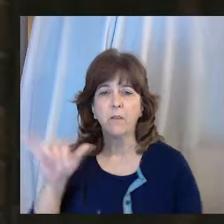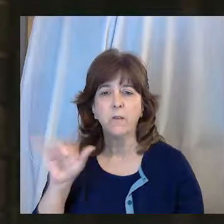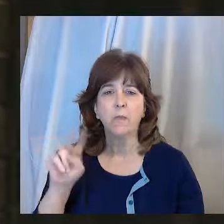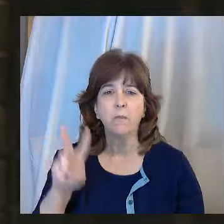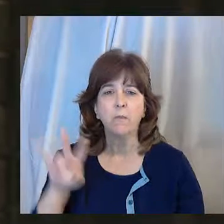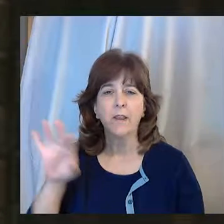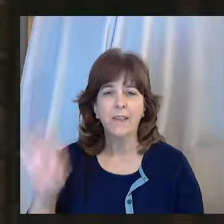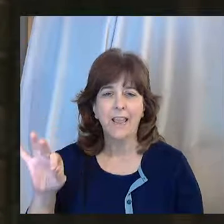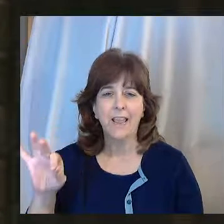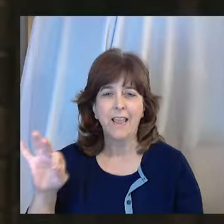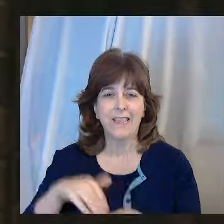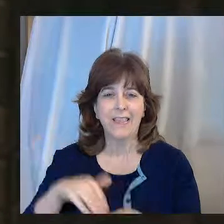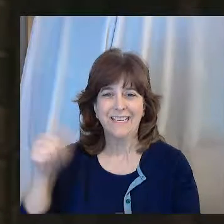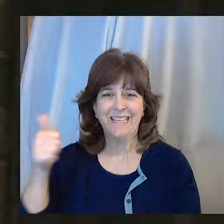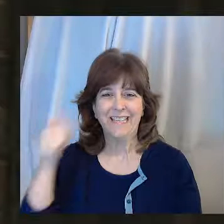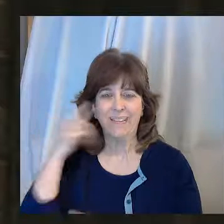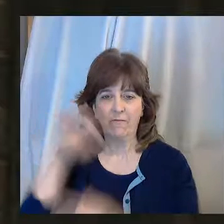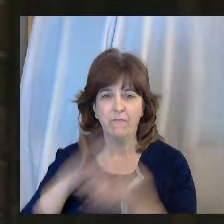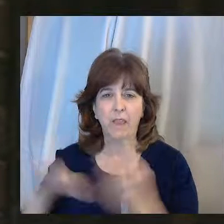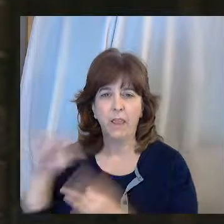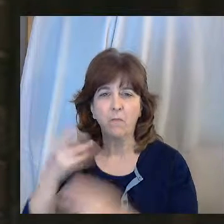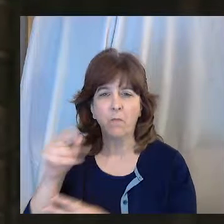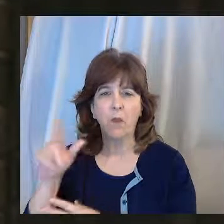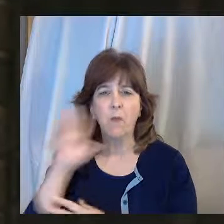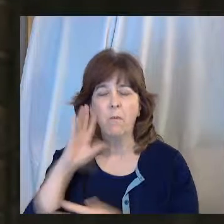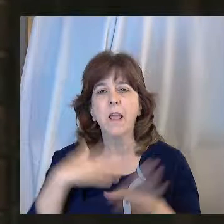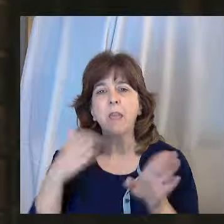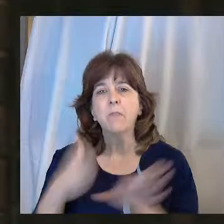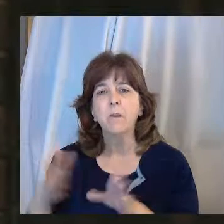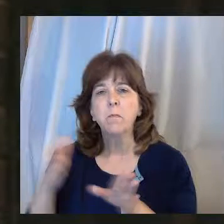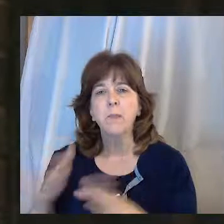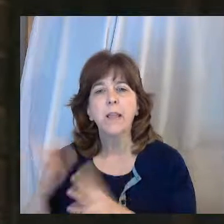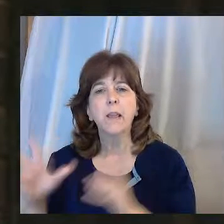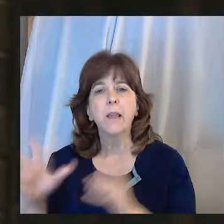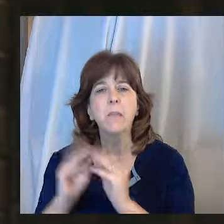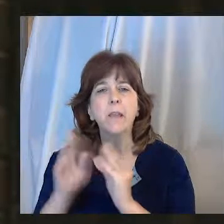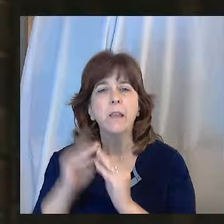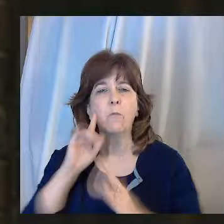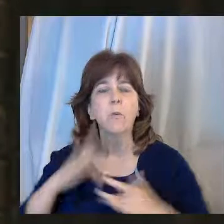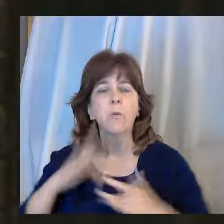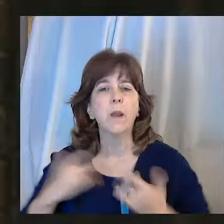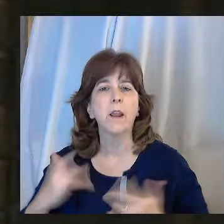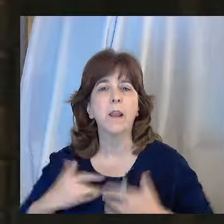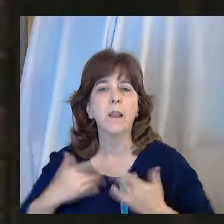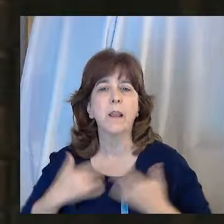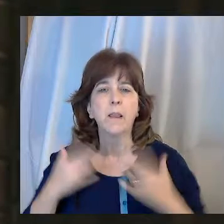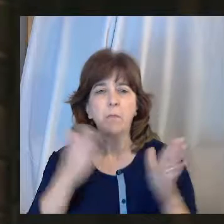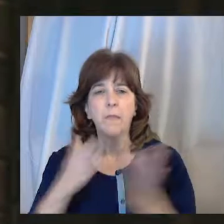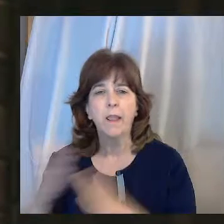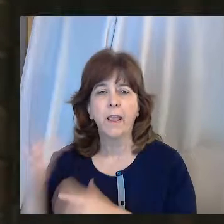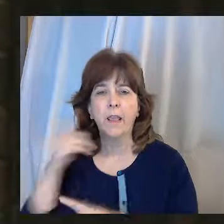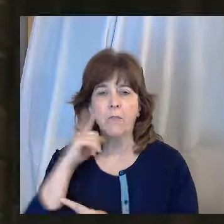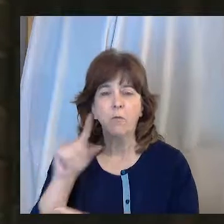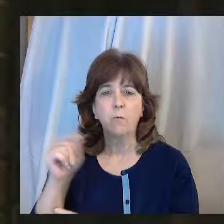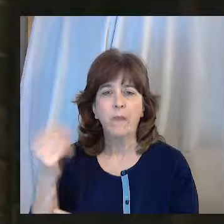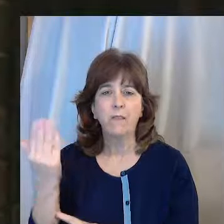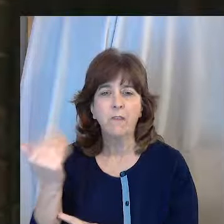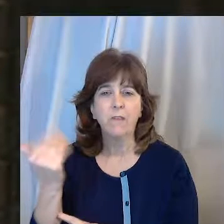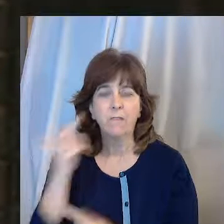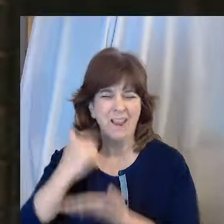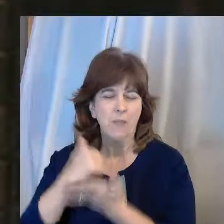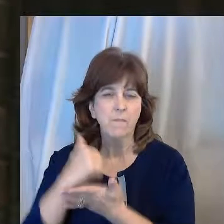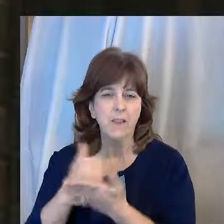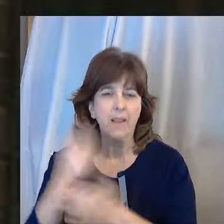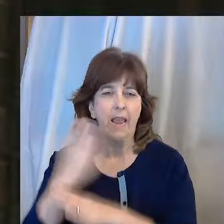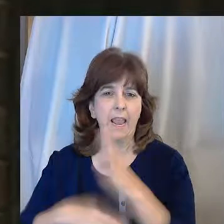to be part of this. This is the first meeting, and it'll be a planning session for some other activities for the 2015 calendar year. And the service project for this month is